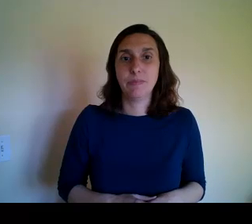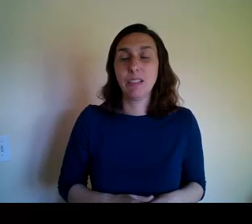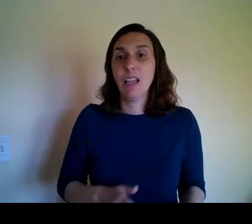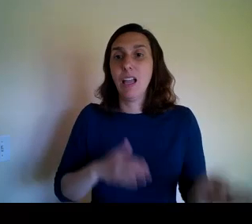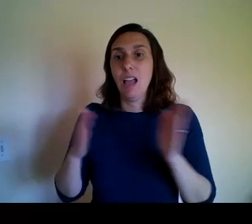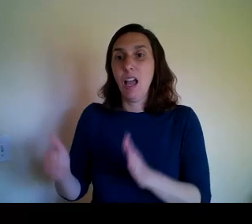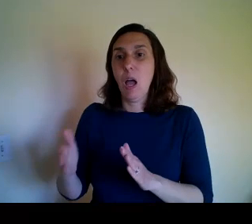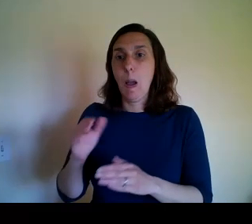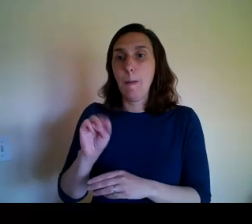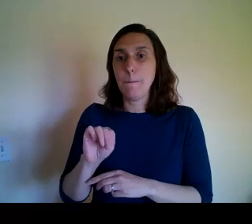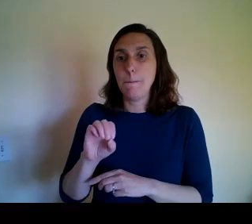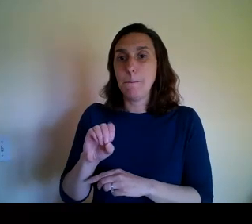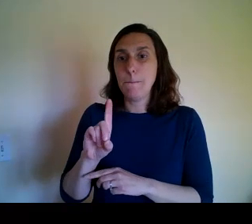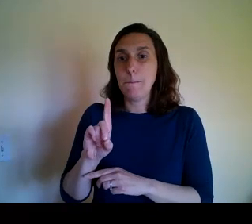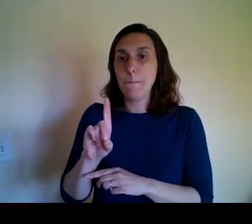And models